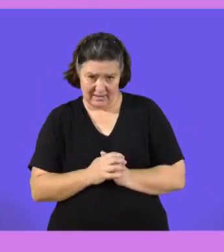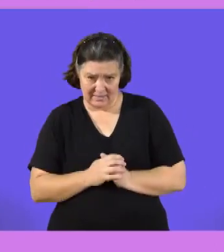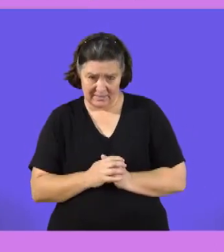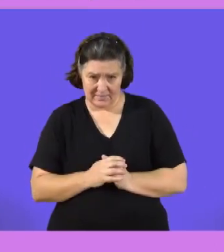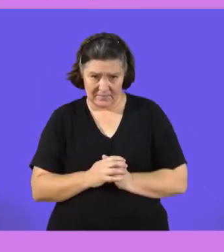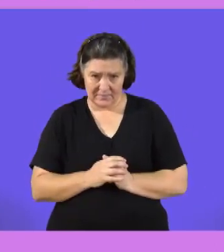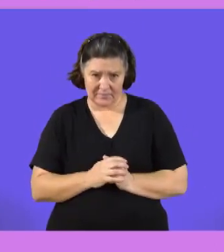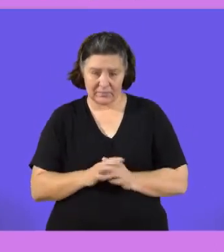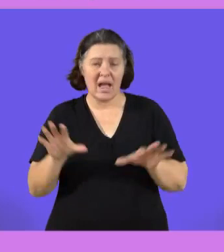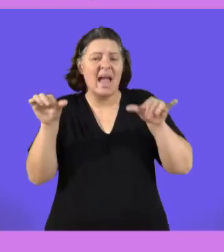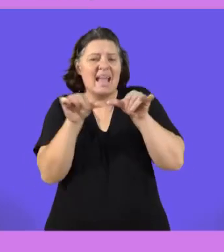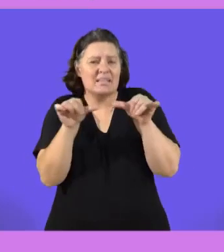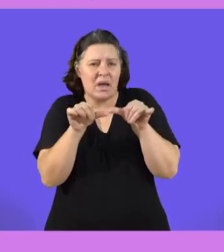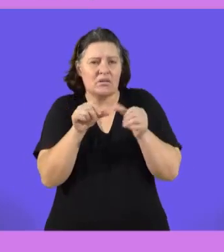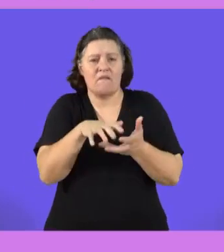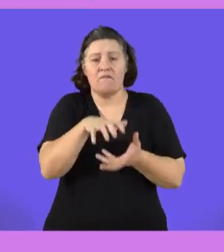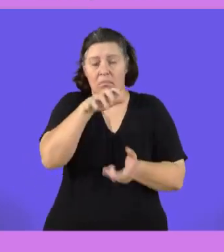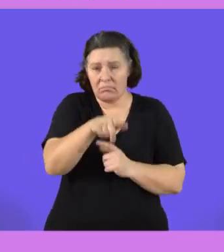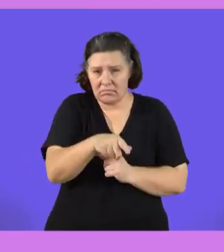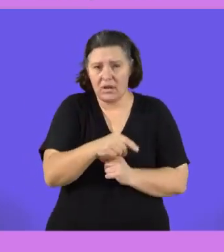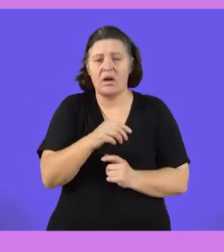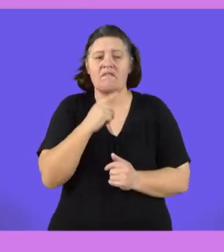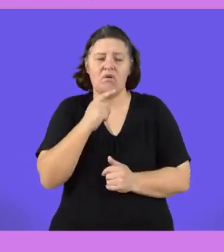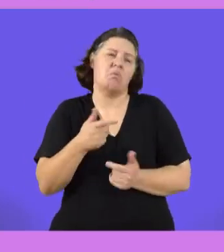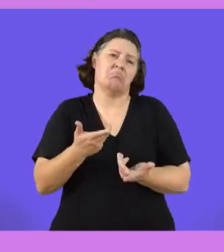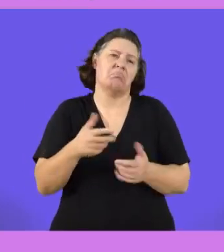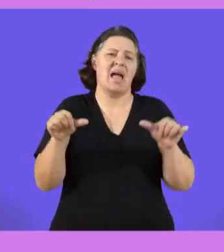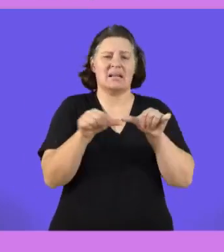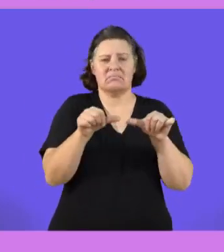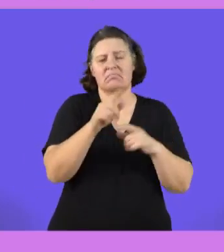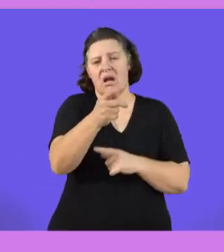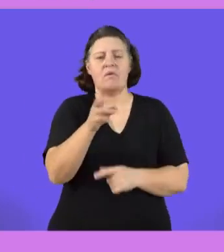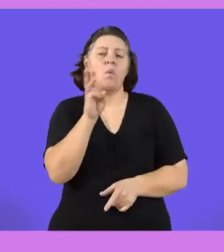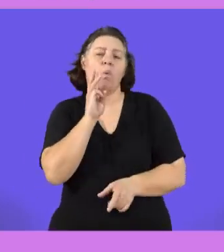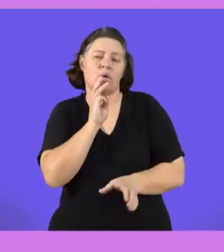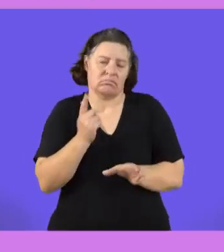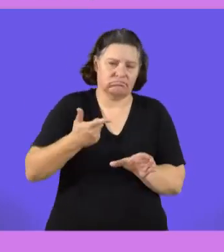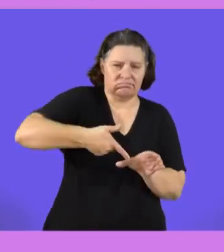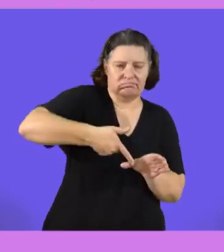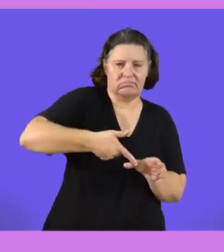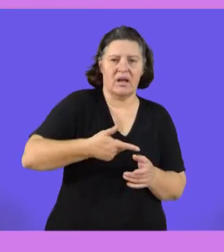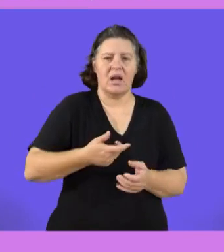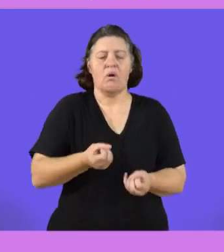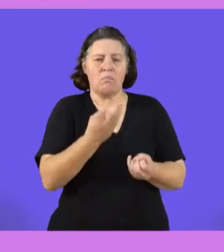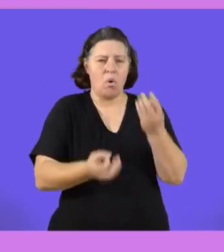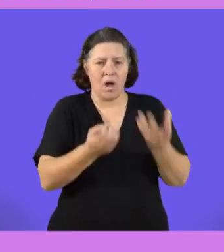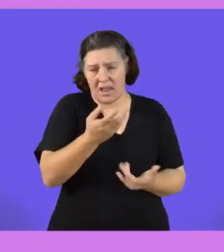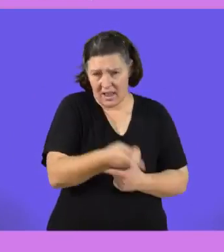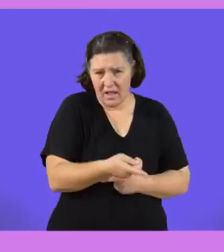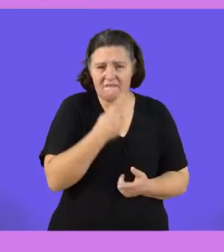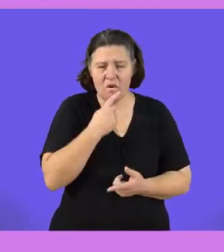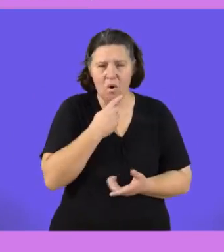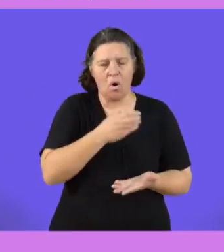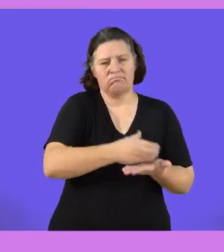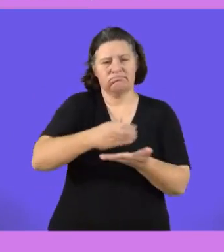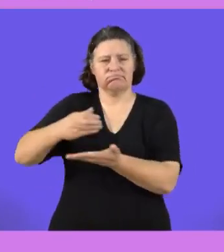example. Then estimation of volume can be useful. For example, when we're pouring enough water into a kettle for 3 cups of